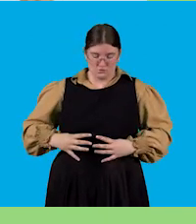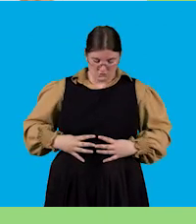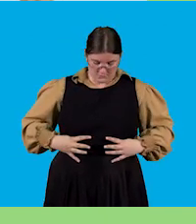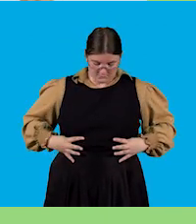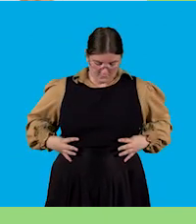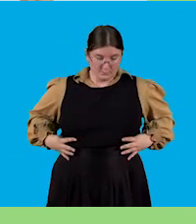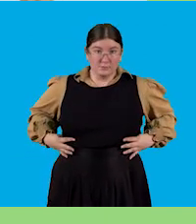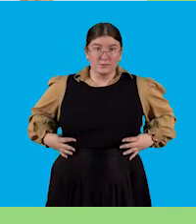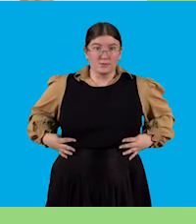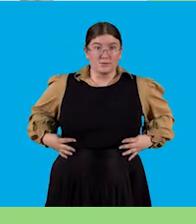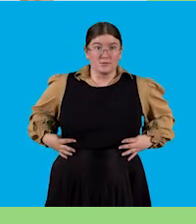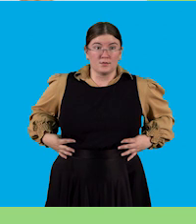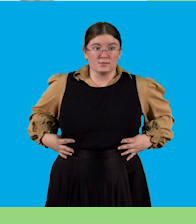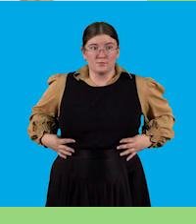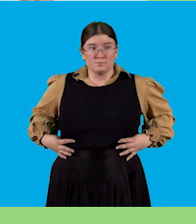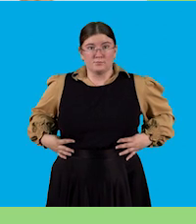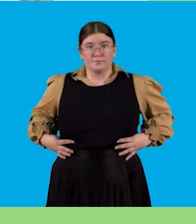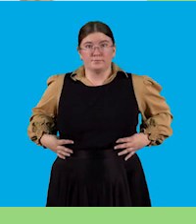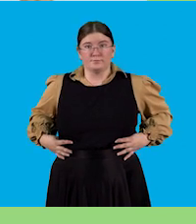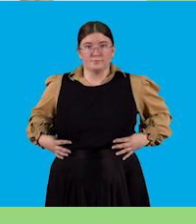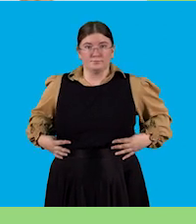The ribs are the bones there.